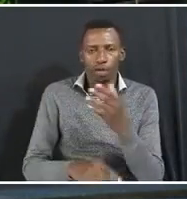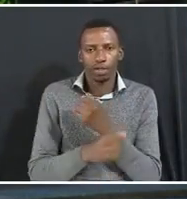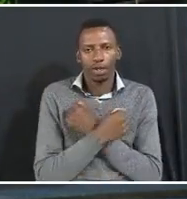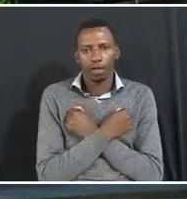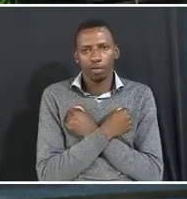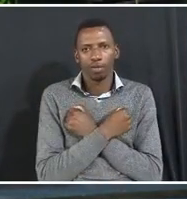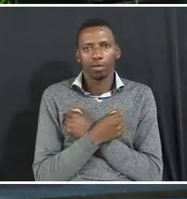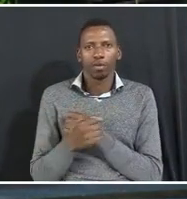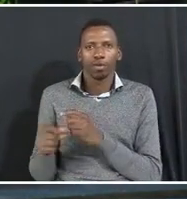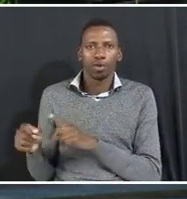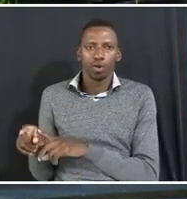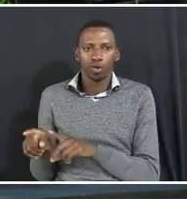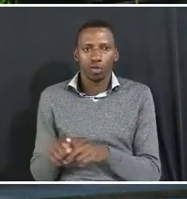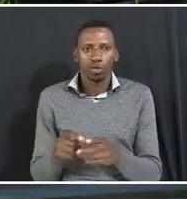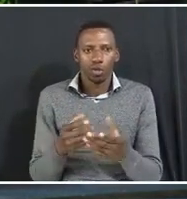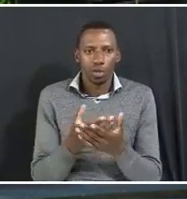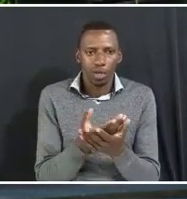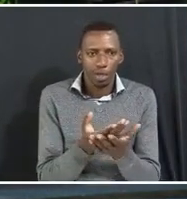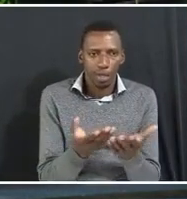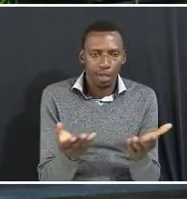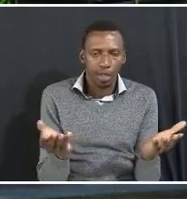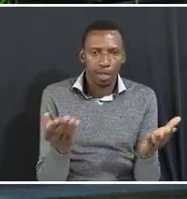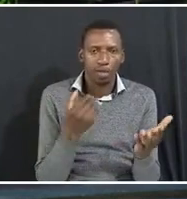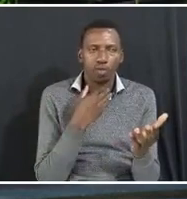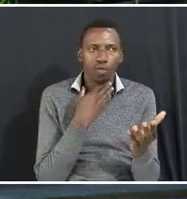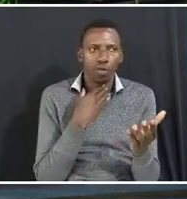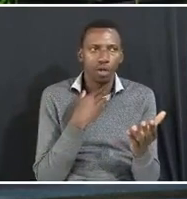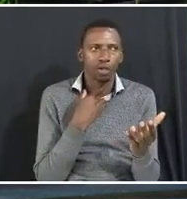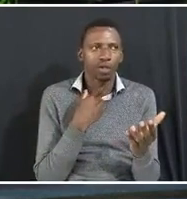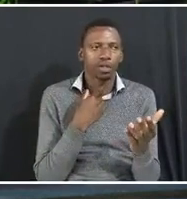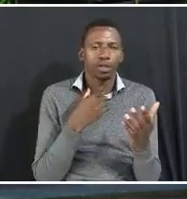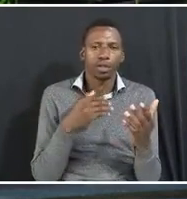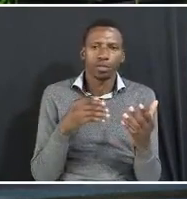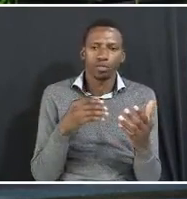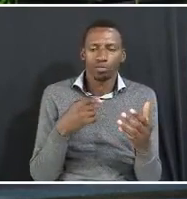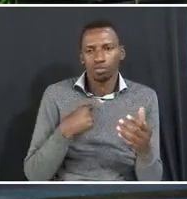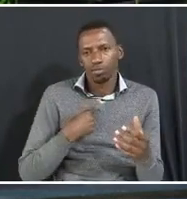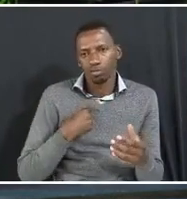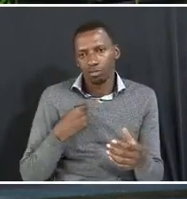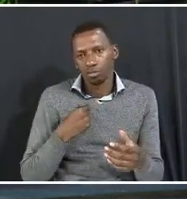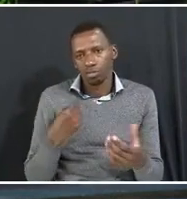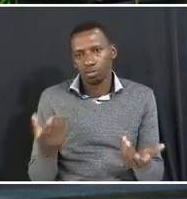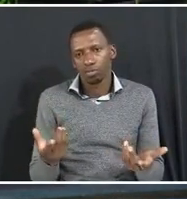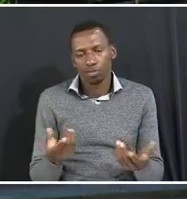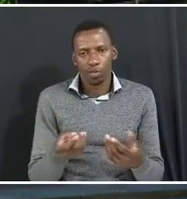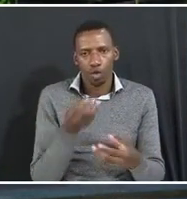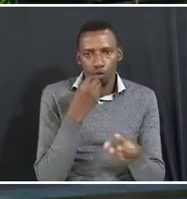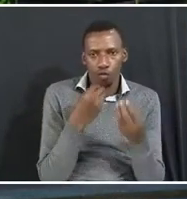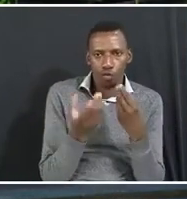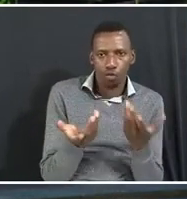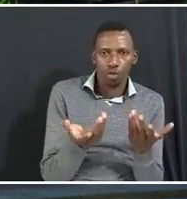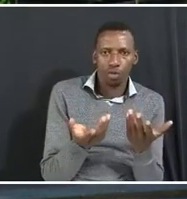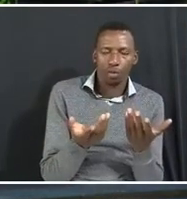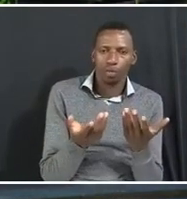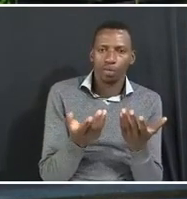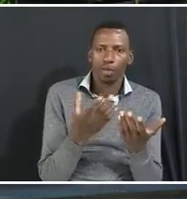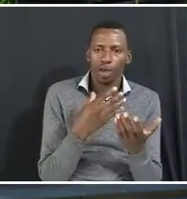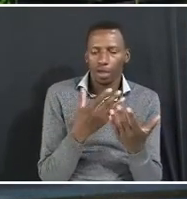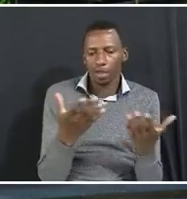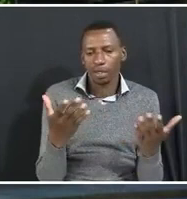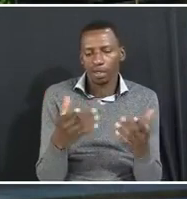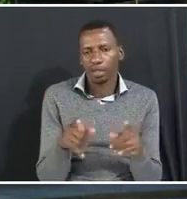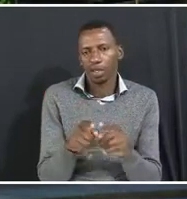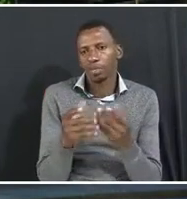also seeking to be taken care of physically, clothing, food, and things like